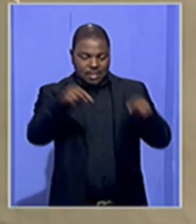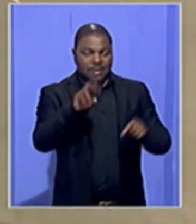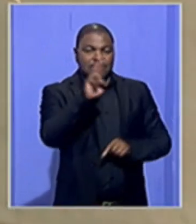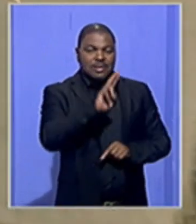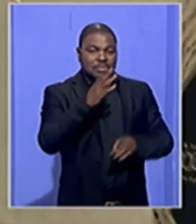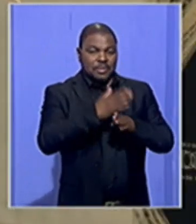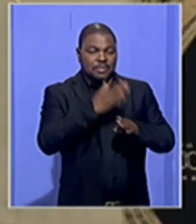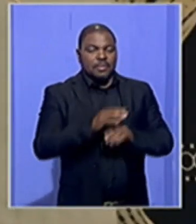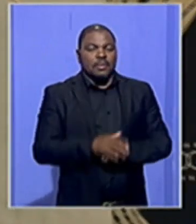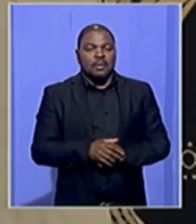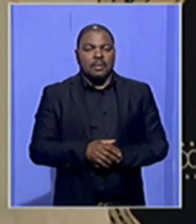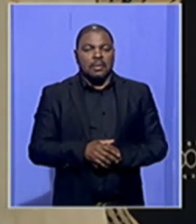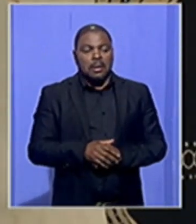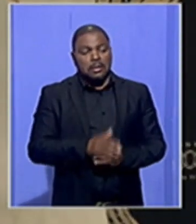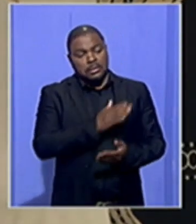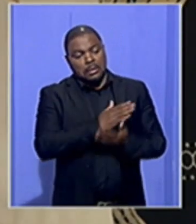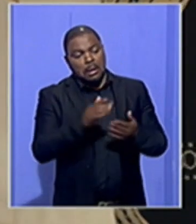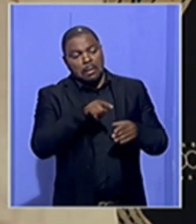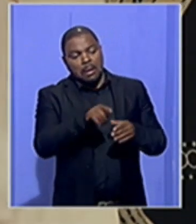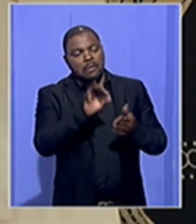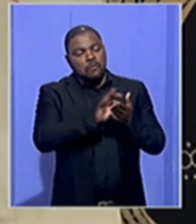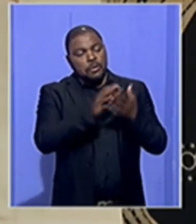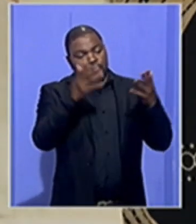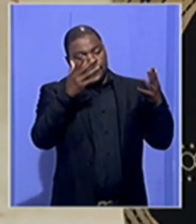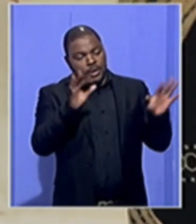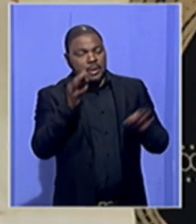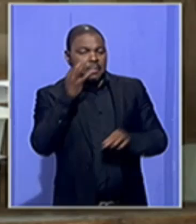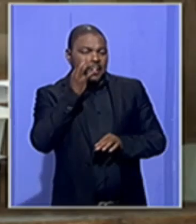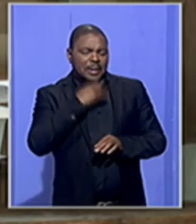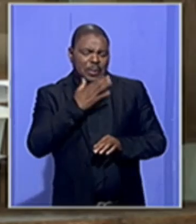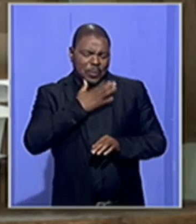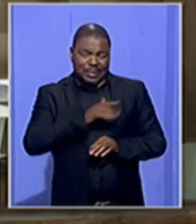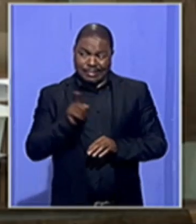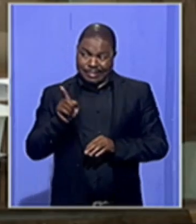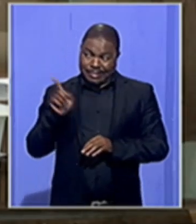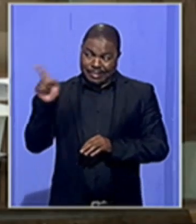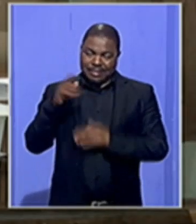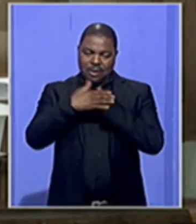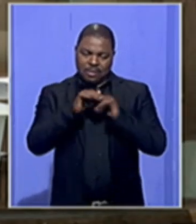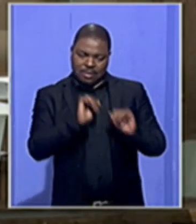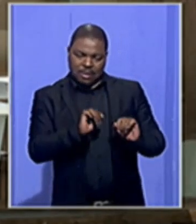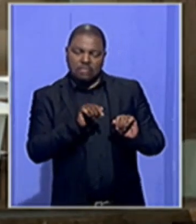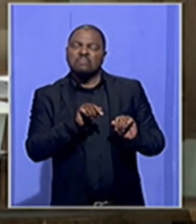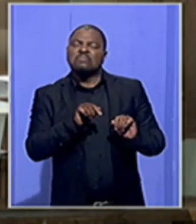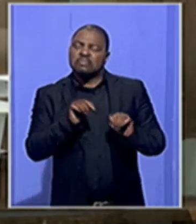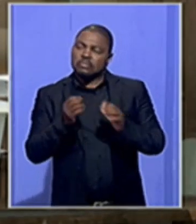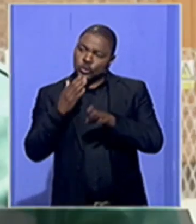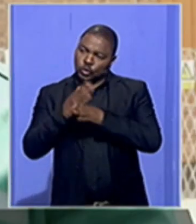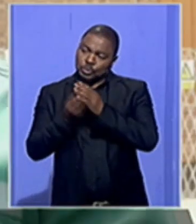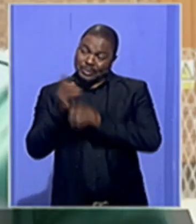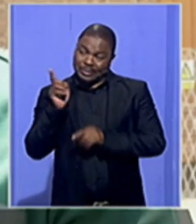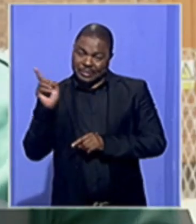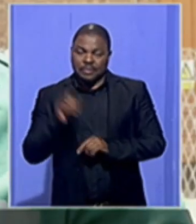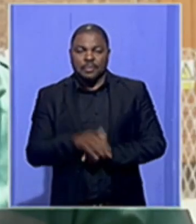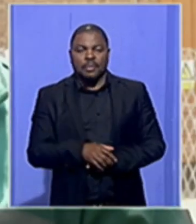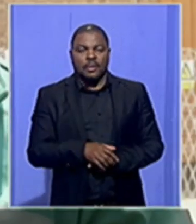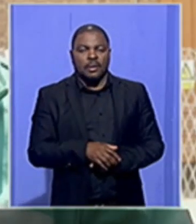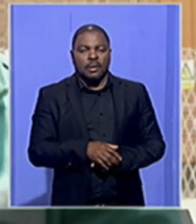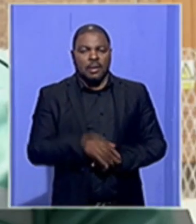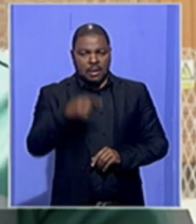tlhopha baagi bano ba Mozambique ba ne ba tlhalosa gore ba eletsa gore naga ya bona e tlhole ditiro. Ke voutile es ke tseba